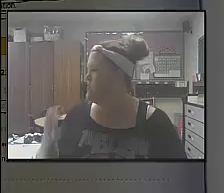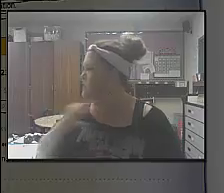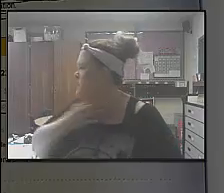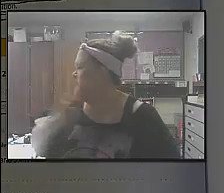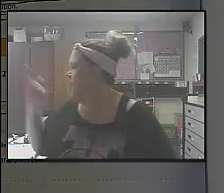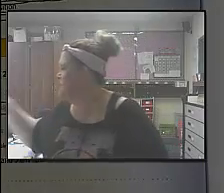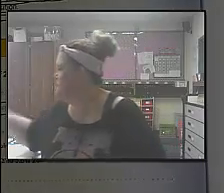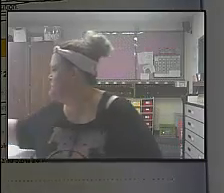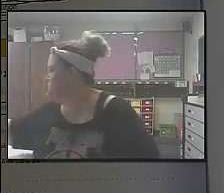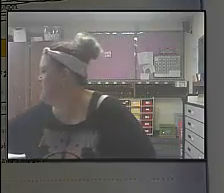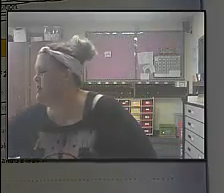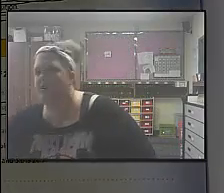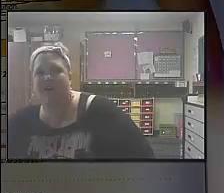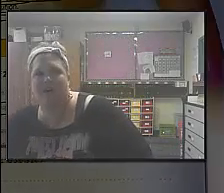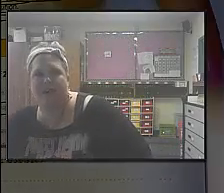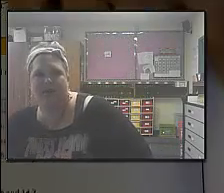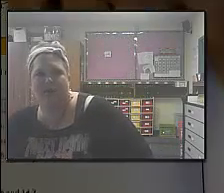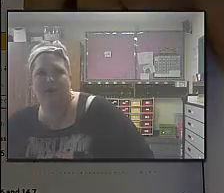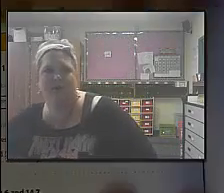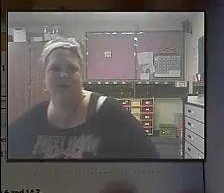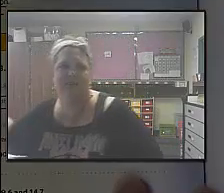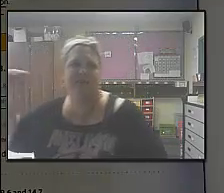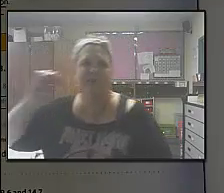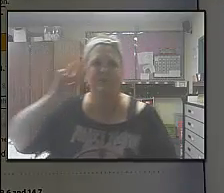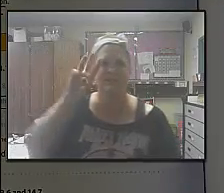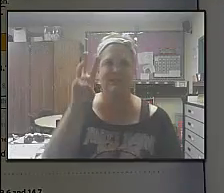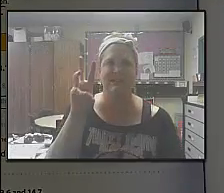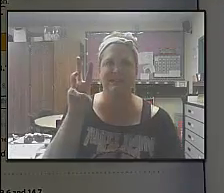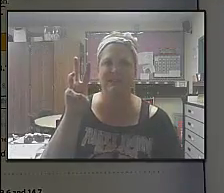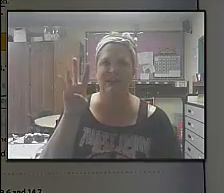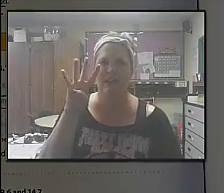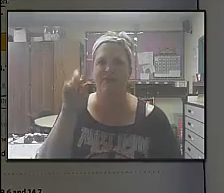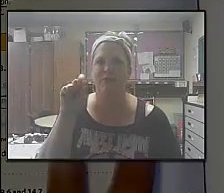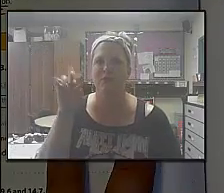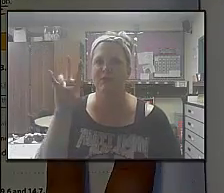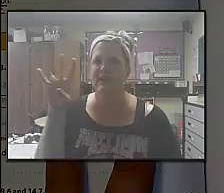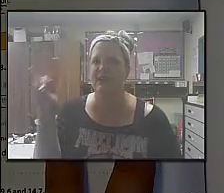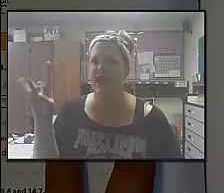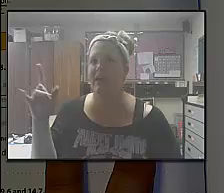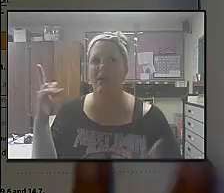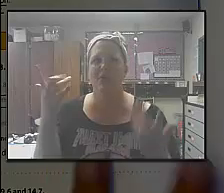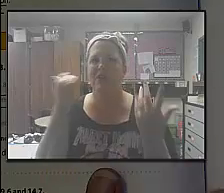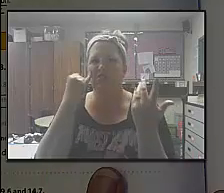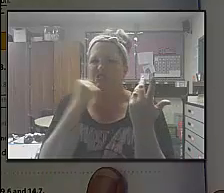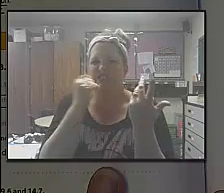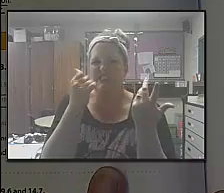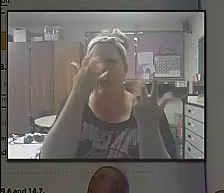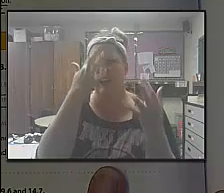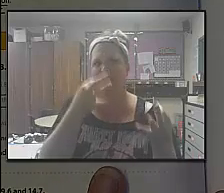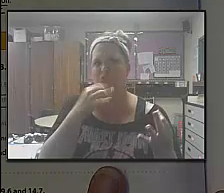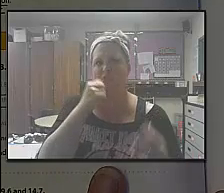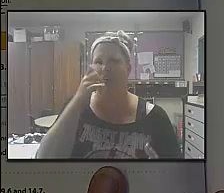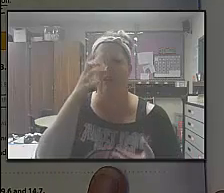I wonder what would have happened, Ms. Schneider, here on that one that says number 6 and 4.78. What if you just